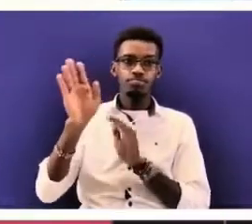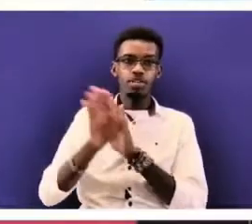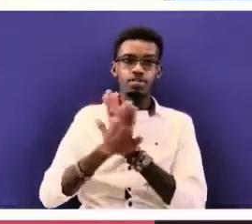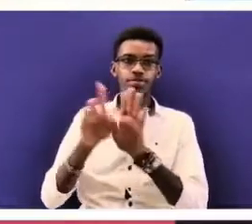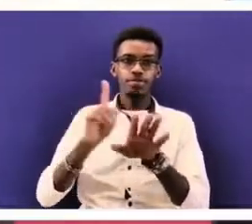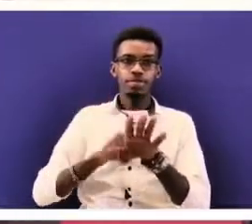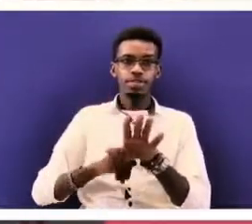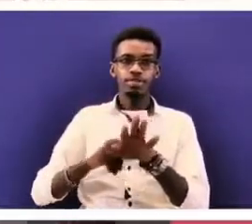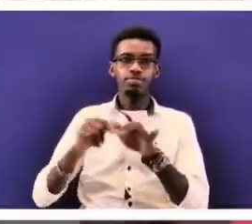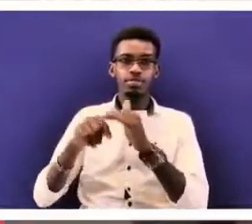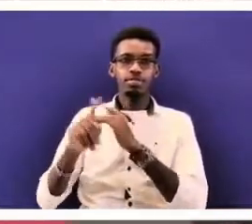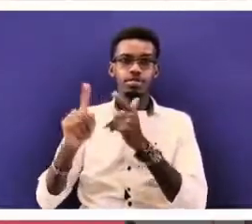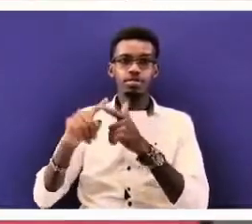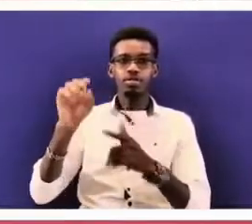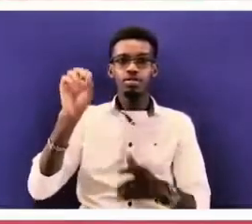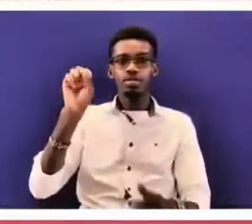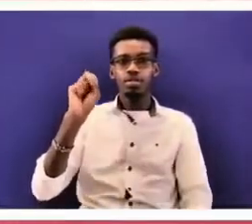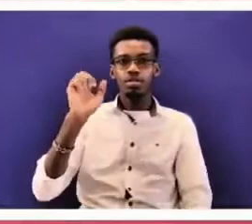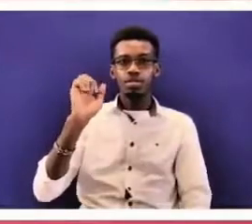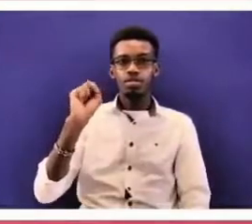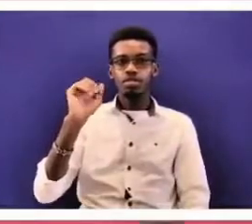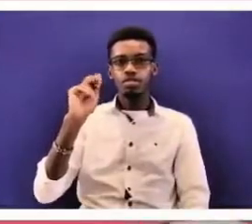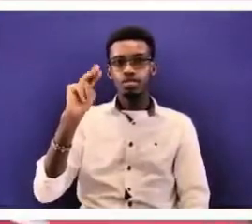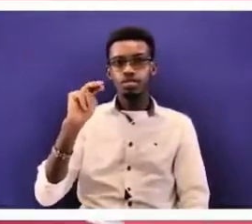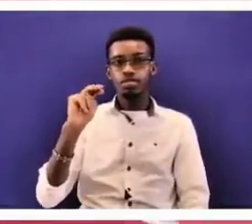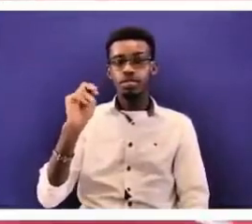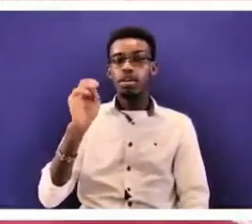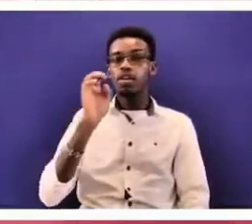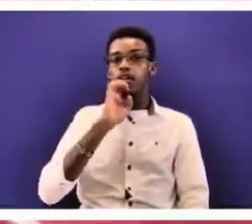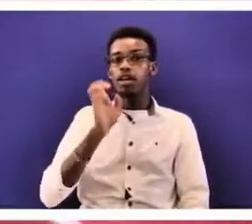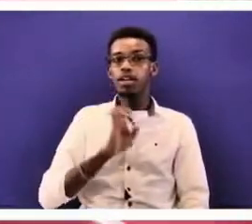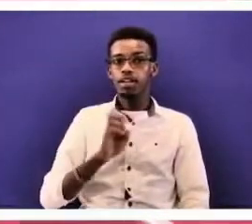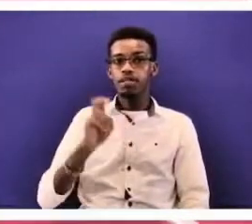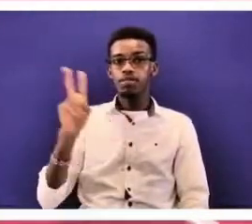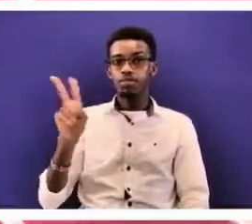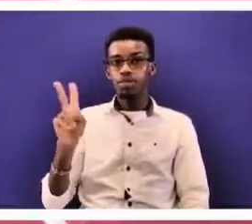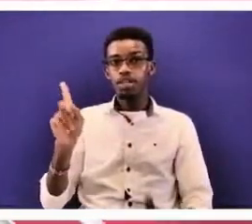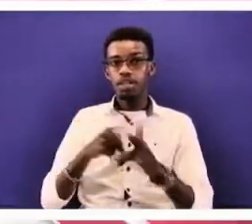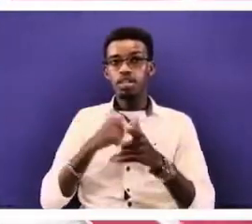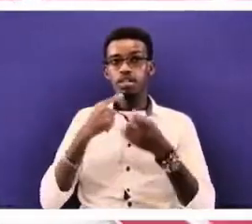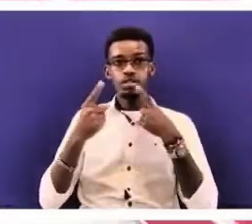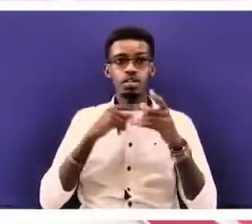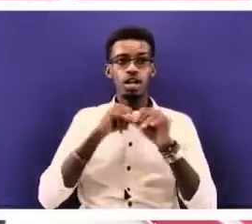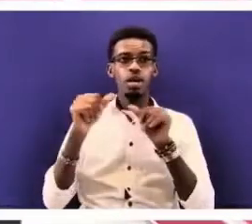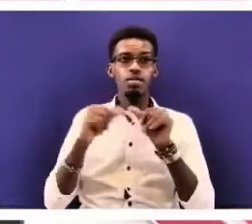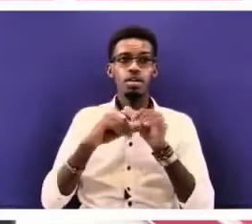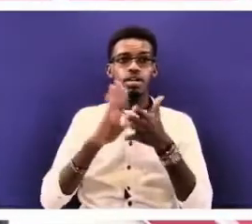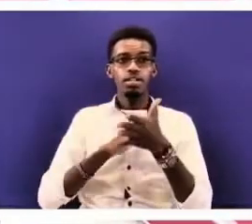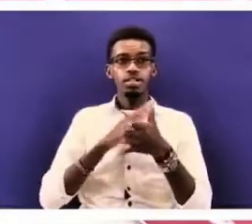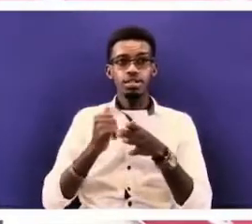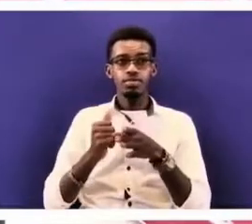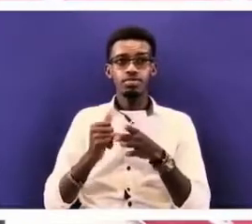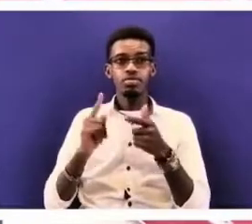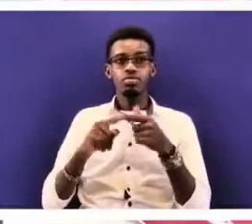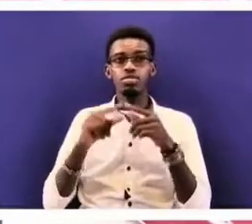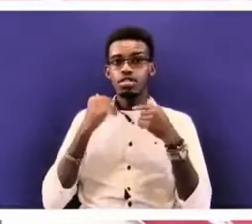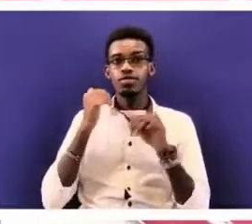time I go into session, it's Elder Veronica who always talking about something that Reverend Ochillo didn't